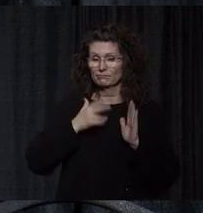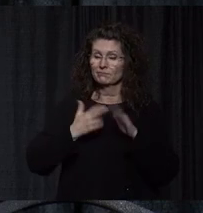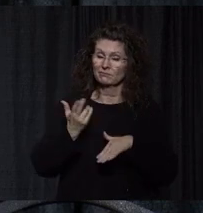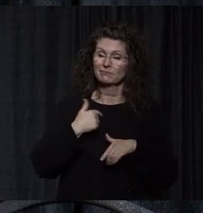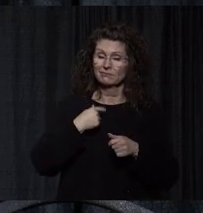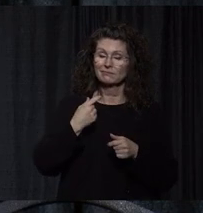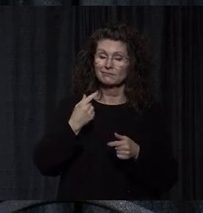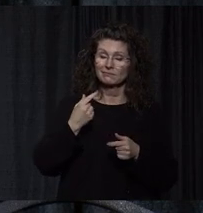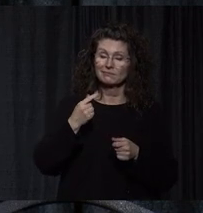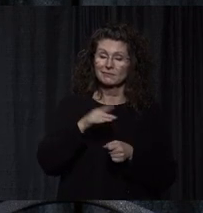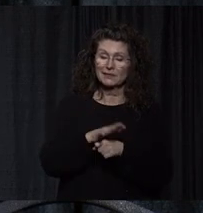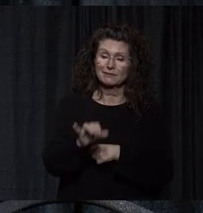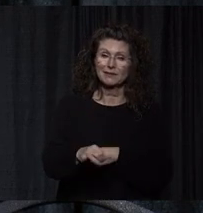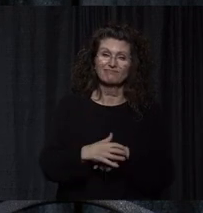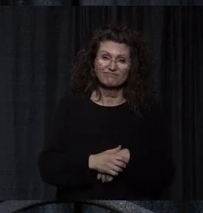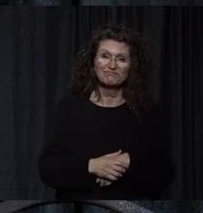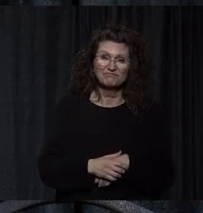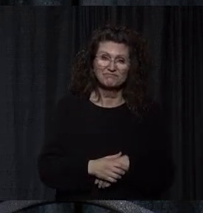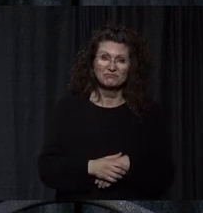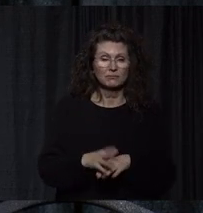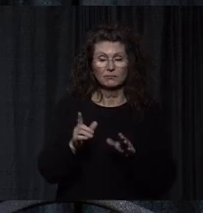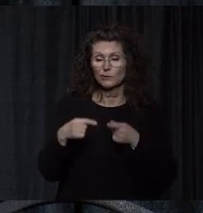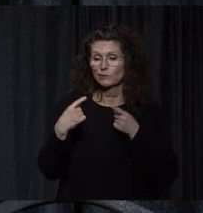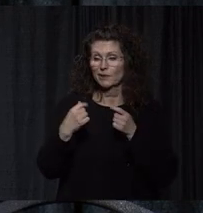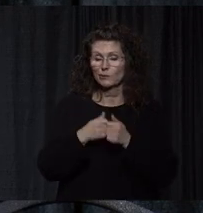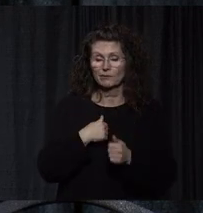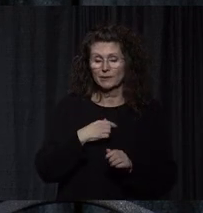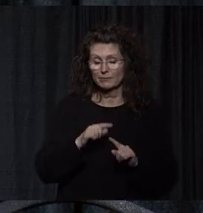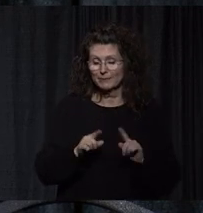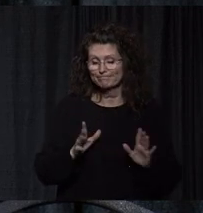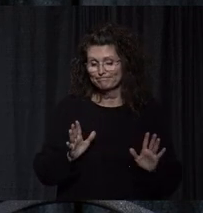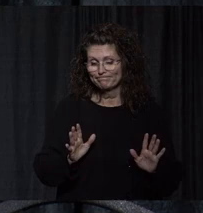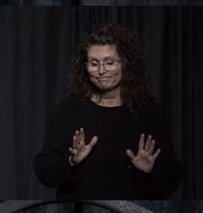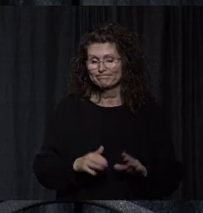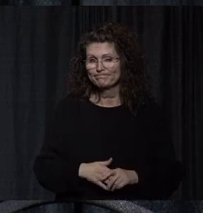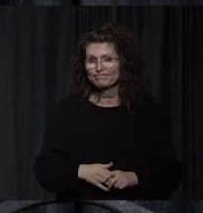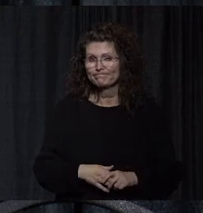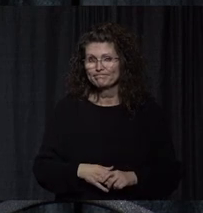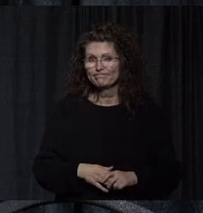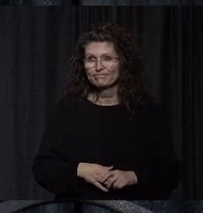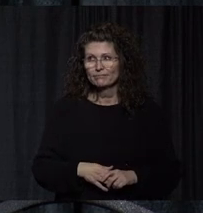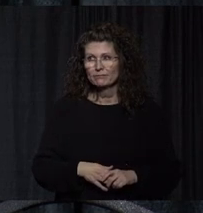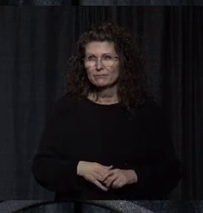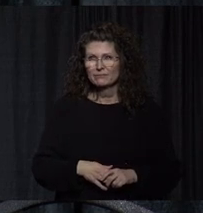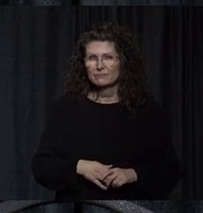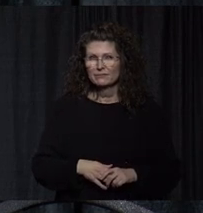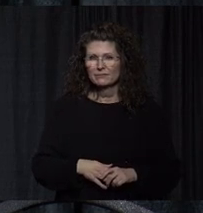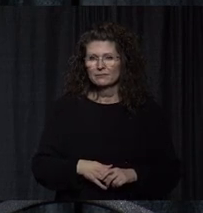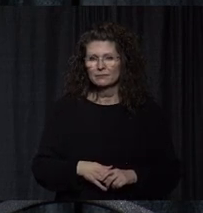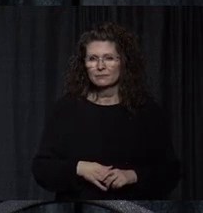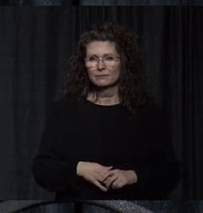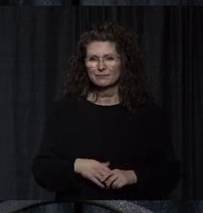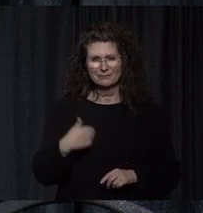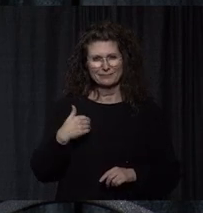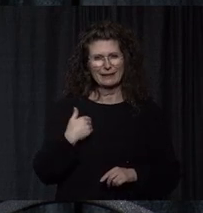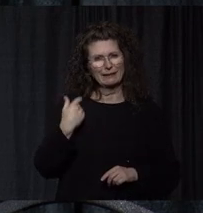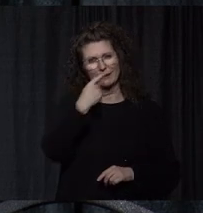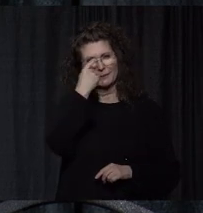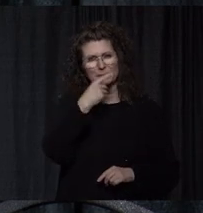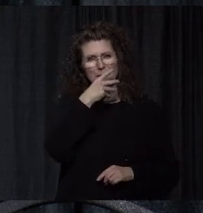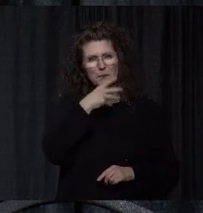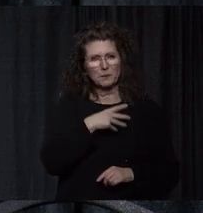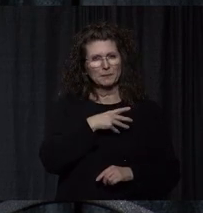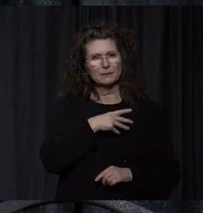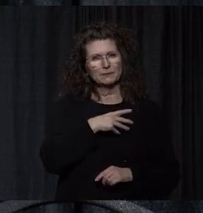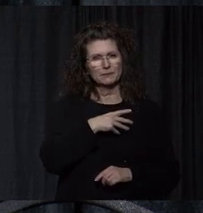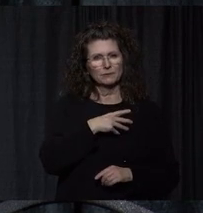can debate that back and forth. And it's difficult, it's impossible for me to know what it's like to be a young black woman today.